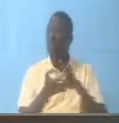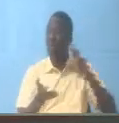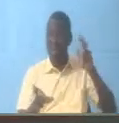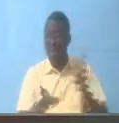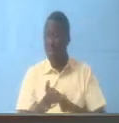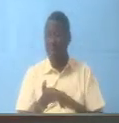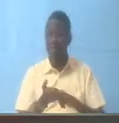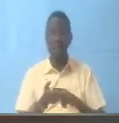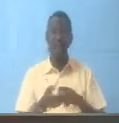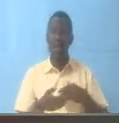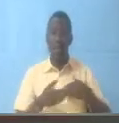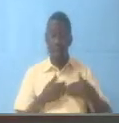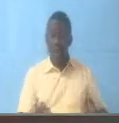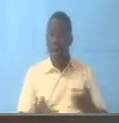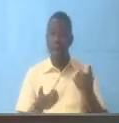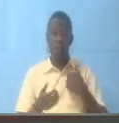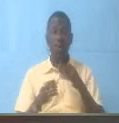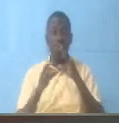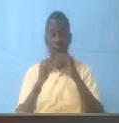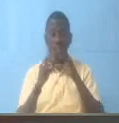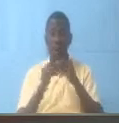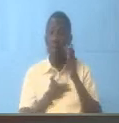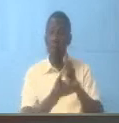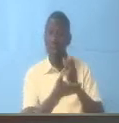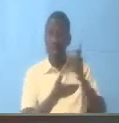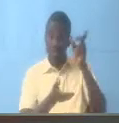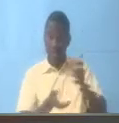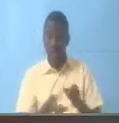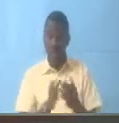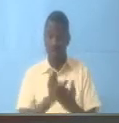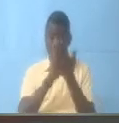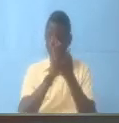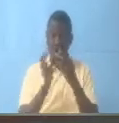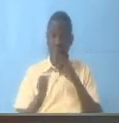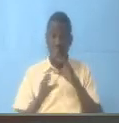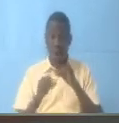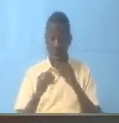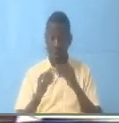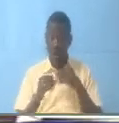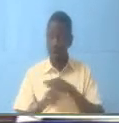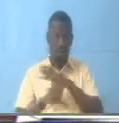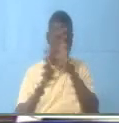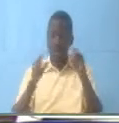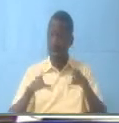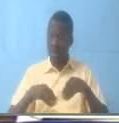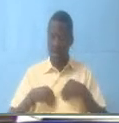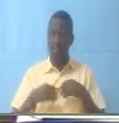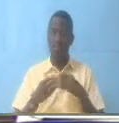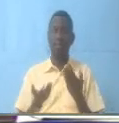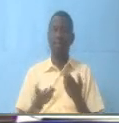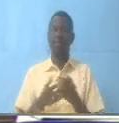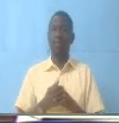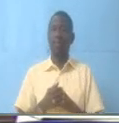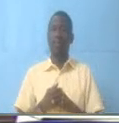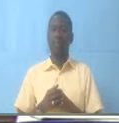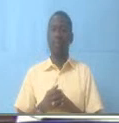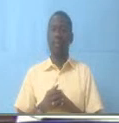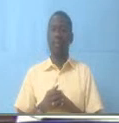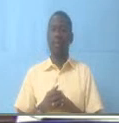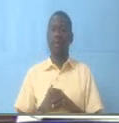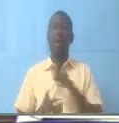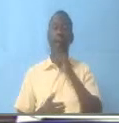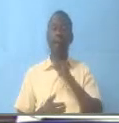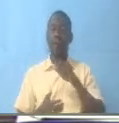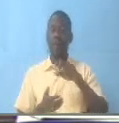dañ daan gaaral nag mboolem seede boo xam ne nii ñëw na si suñ kanam ñu dañ ko daan fulaal. Mr. Witness, you've not answered my question. Would you